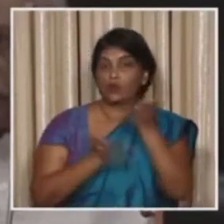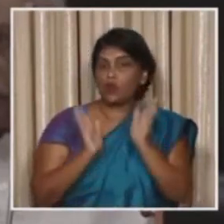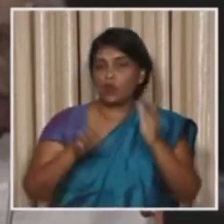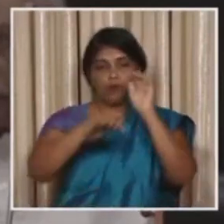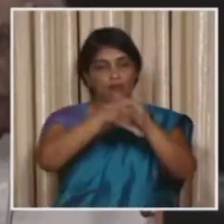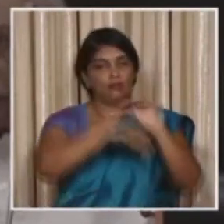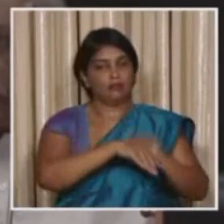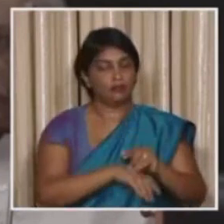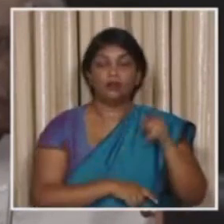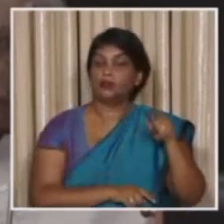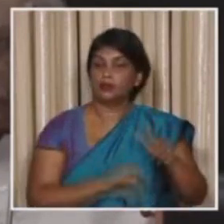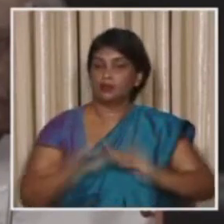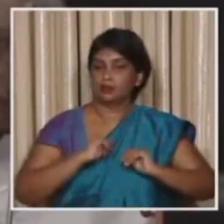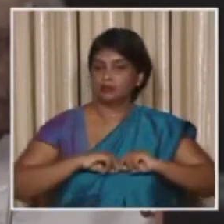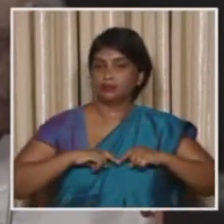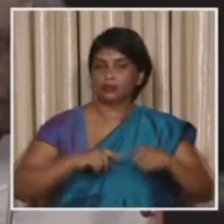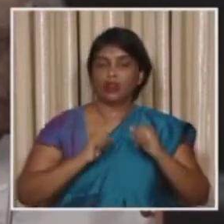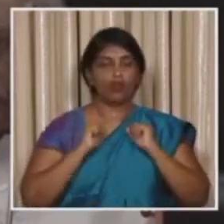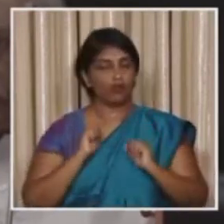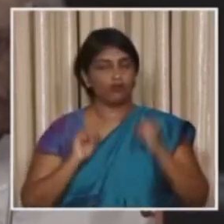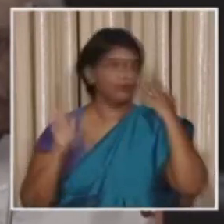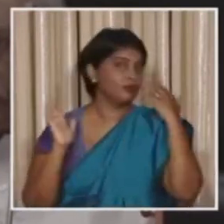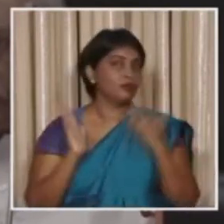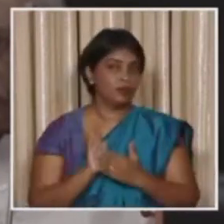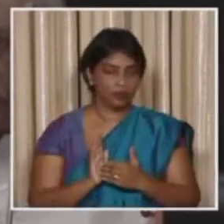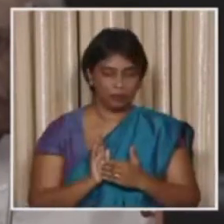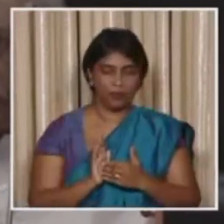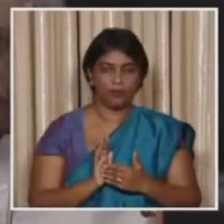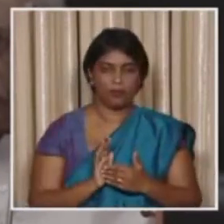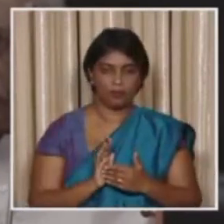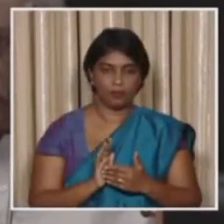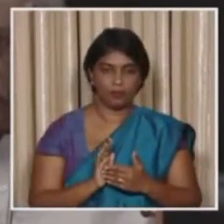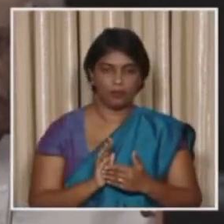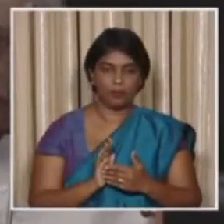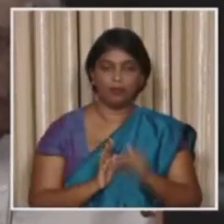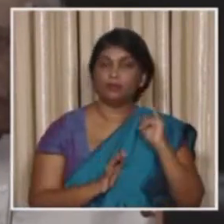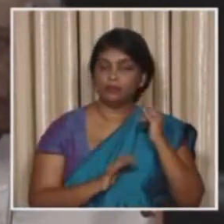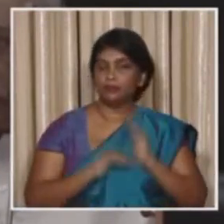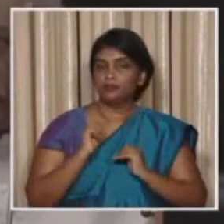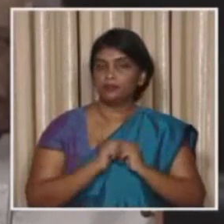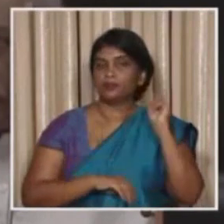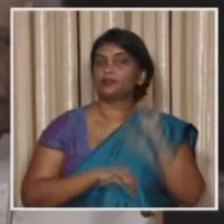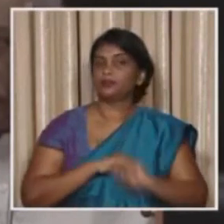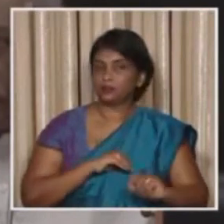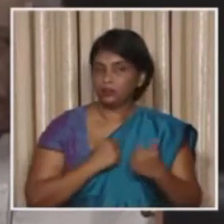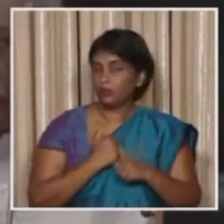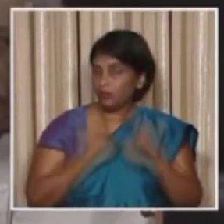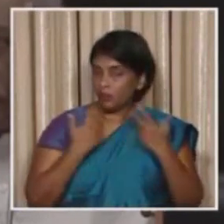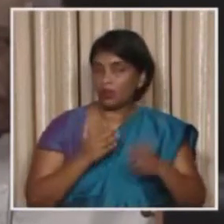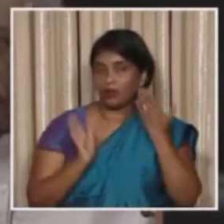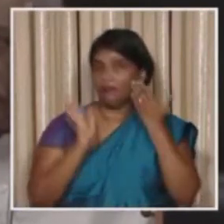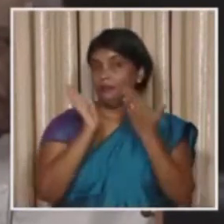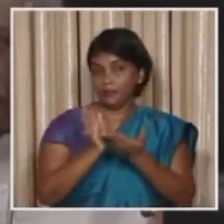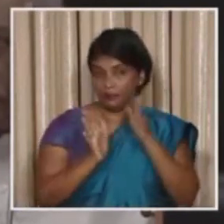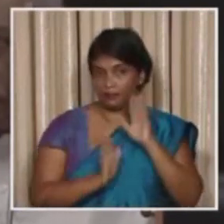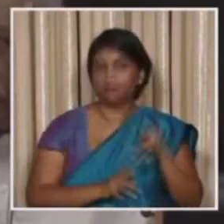be executed. An action plan will be presented by the Archaeological Department for the activities related to identification of the areas to